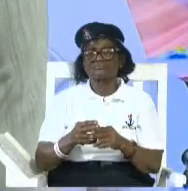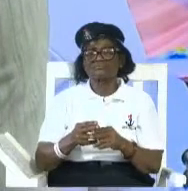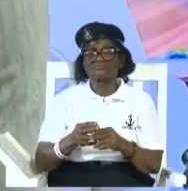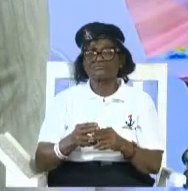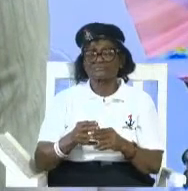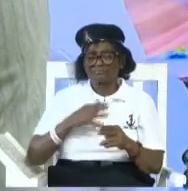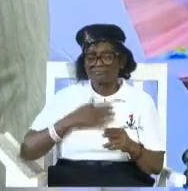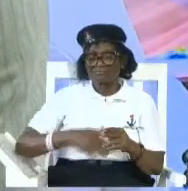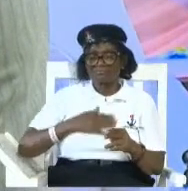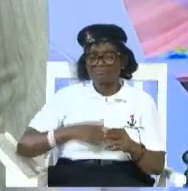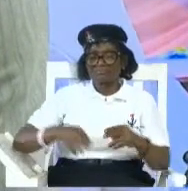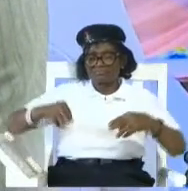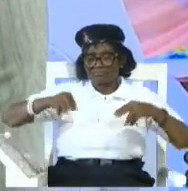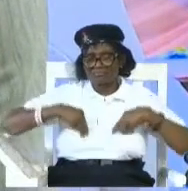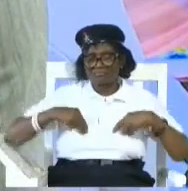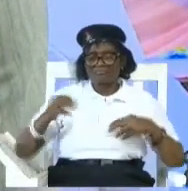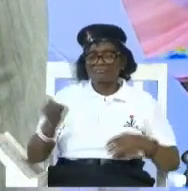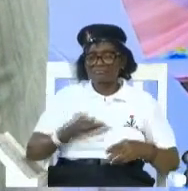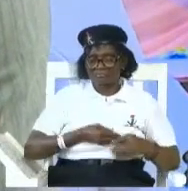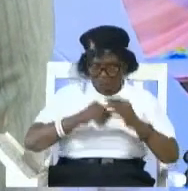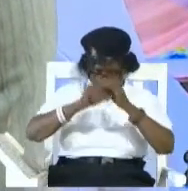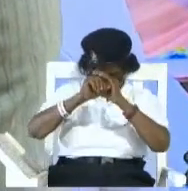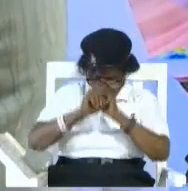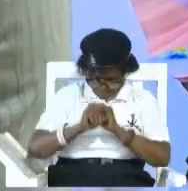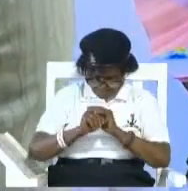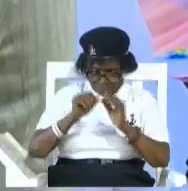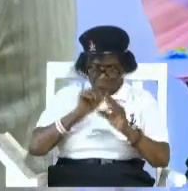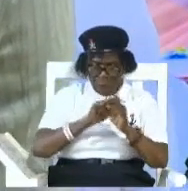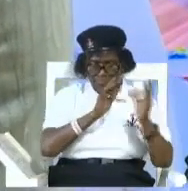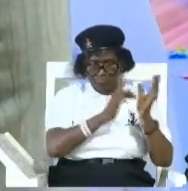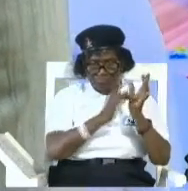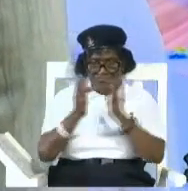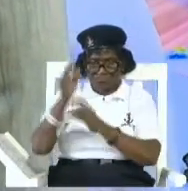Please accept our worship in Jesus' name.